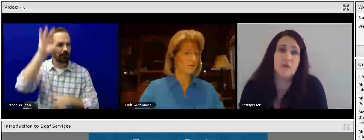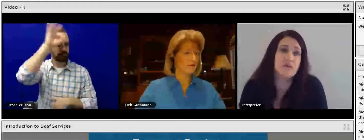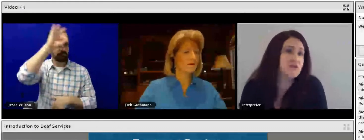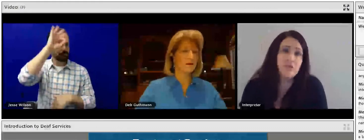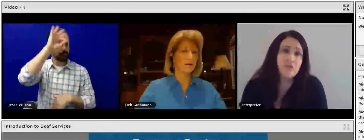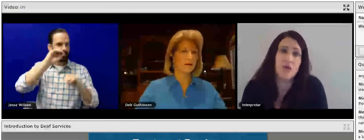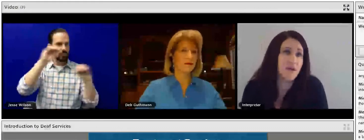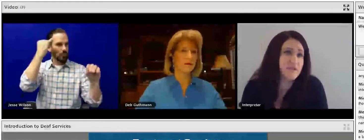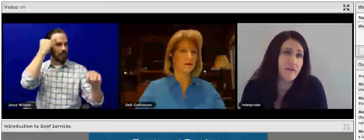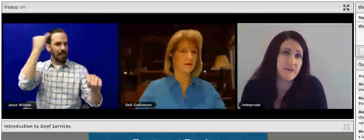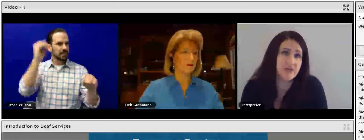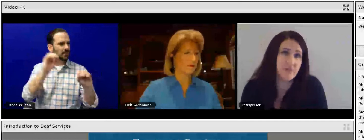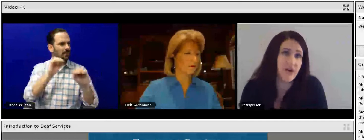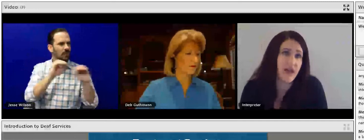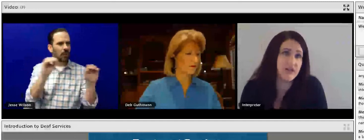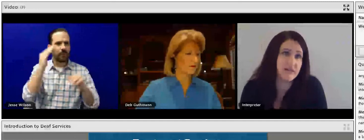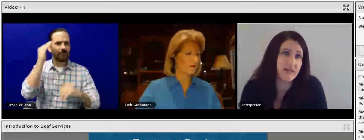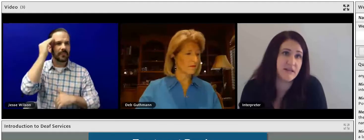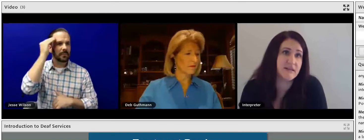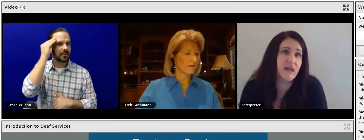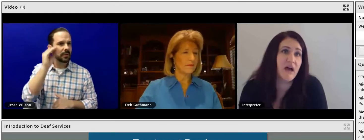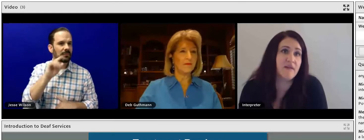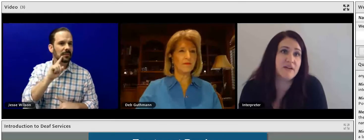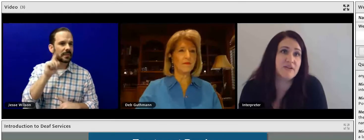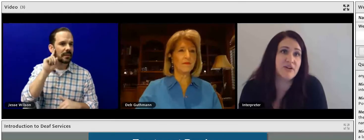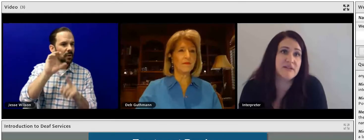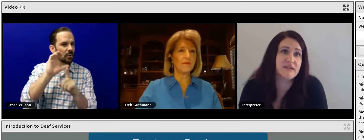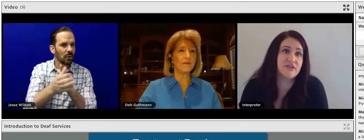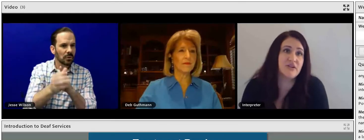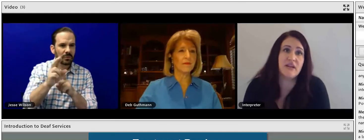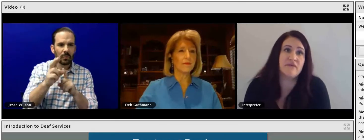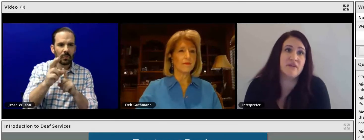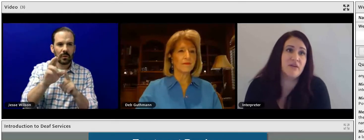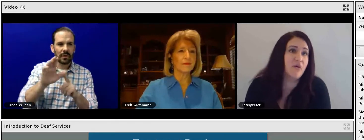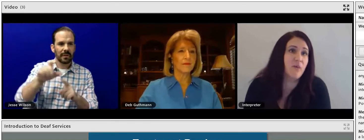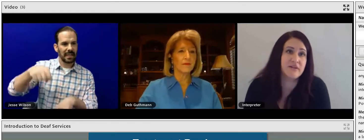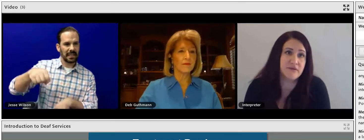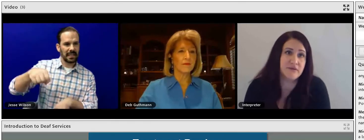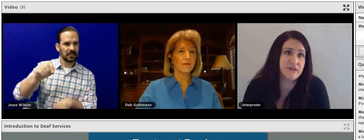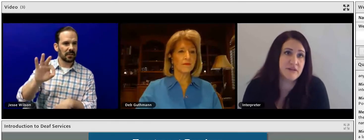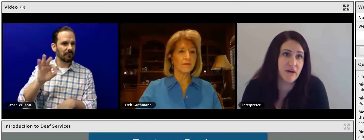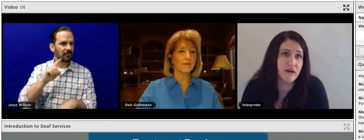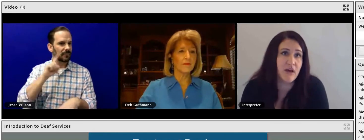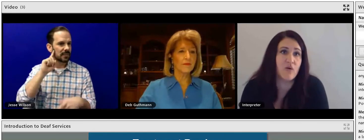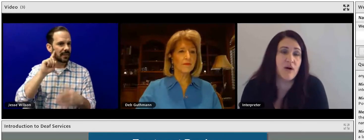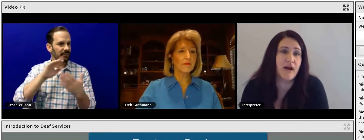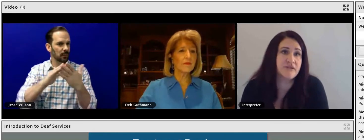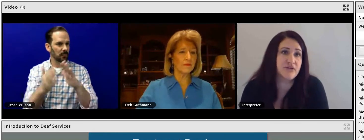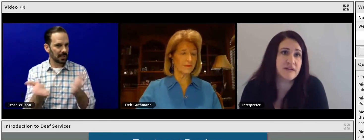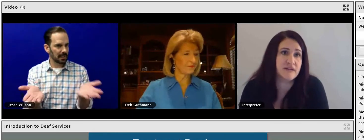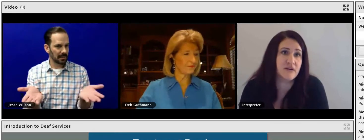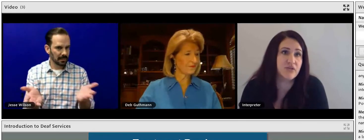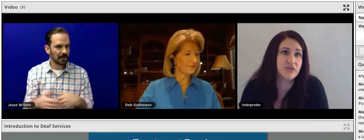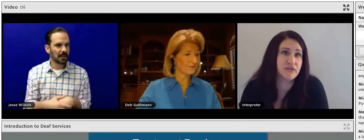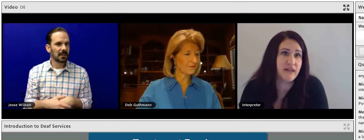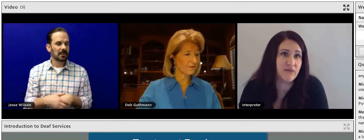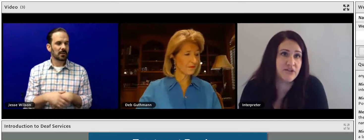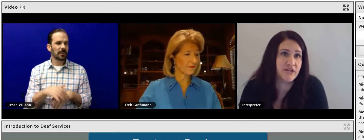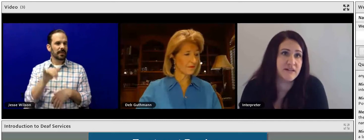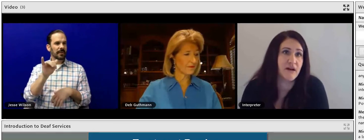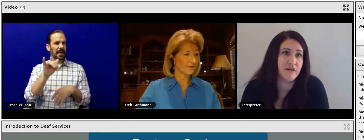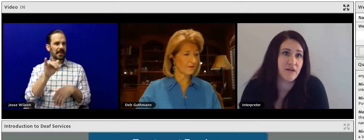provide one, or don't know where to find interpreter agencies. A lot of treatment centers don't even know where to start or how to